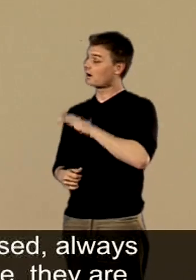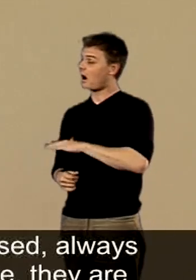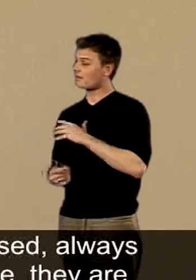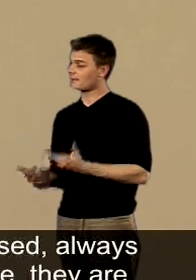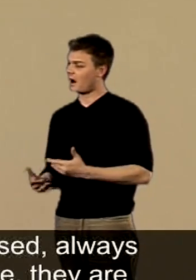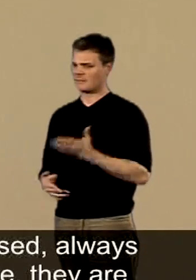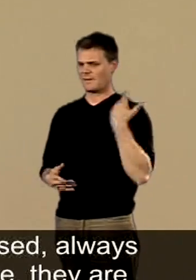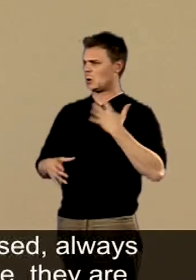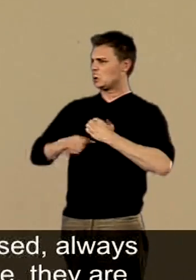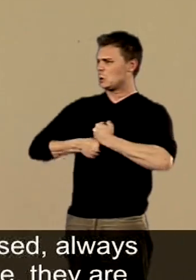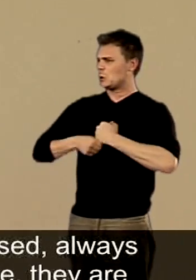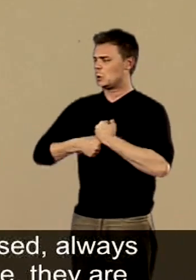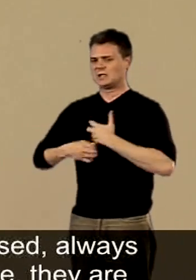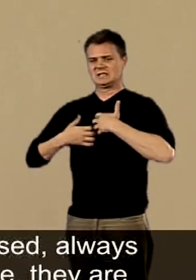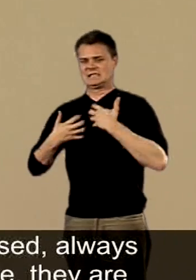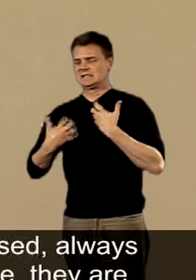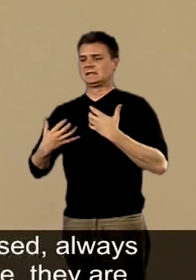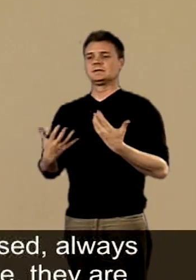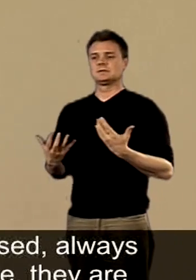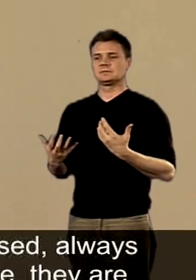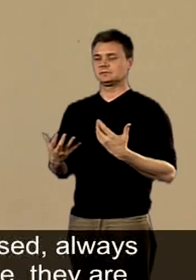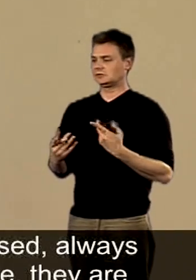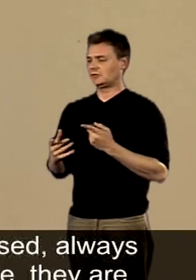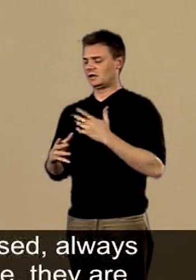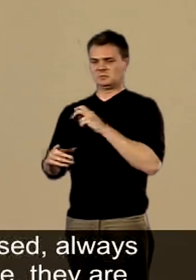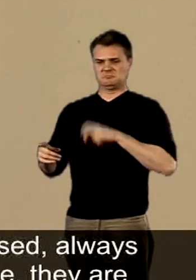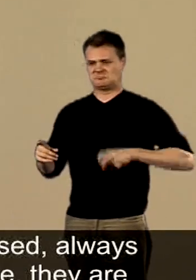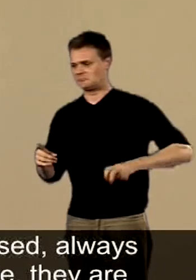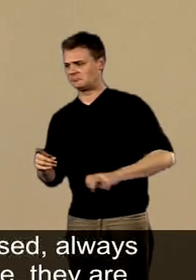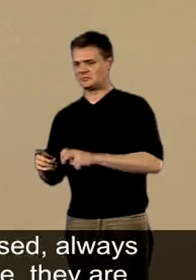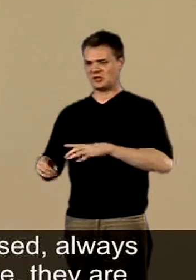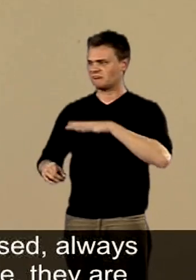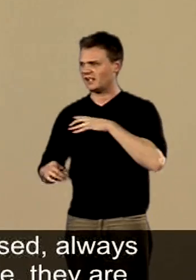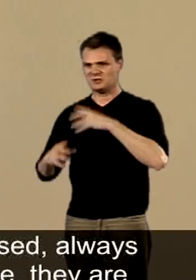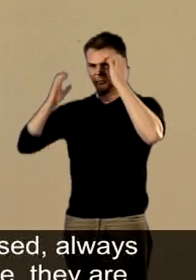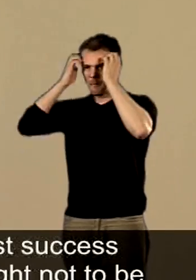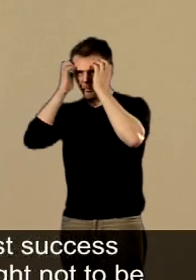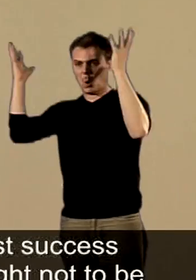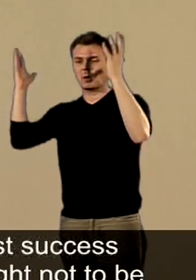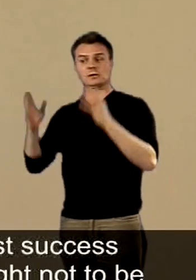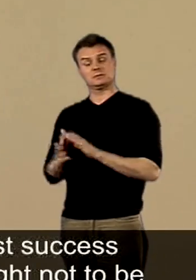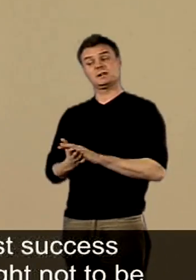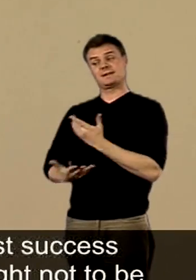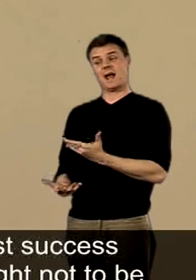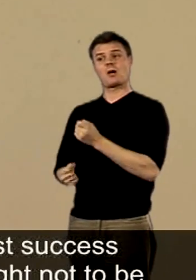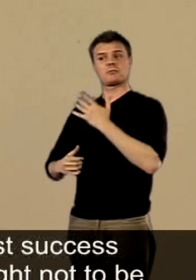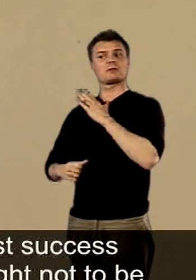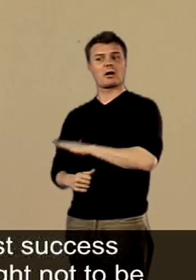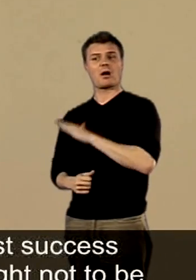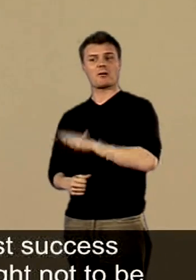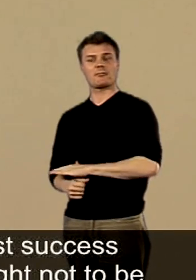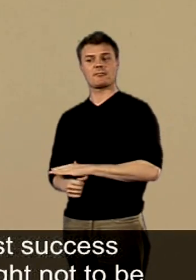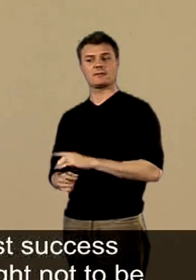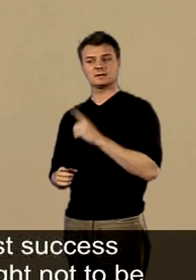of anxieties and were all very stressed and always walked around just ready to explode, they're a lot calmer now. I say our biggest